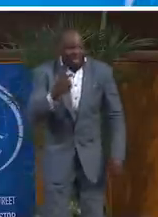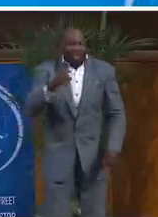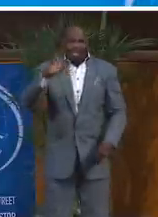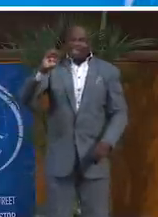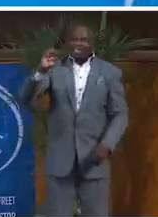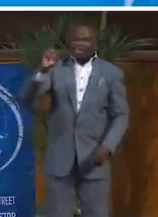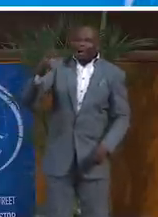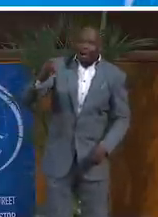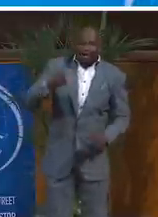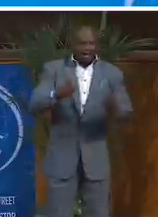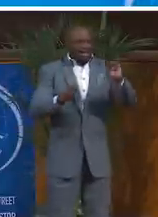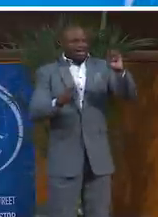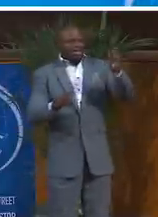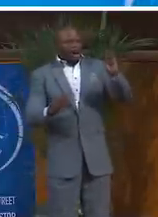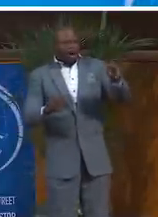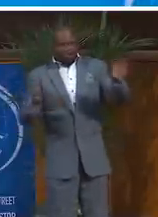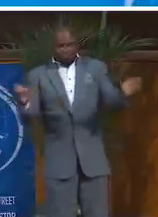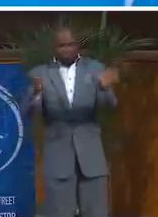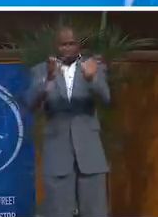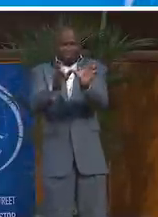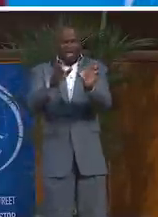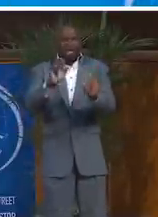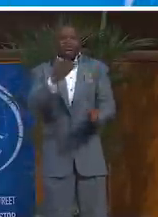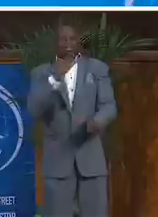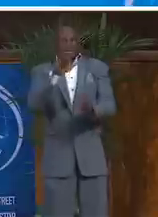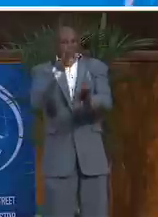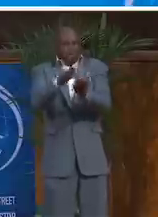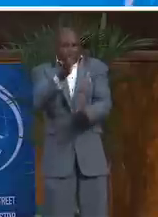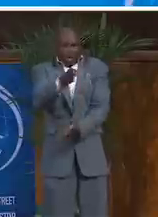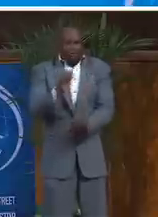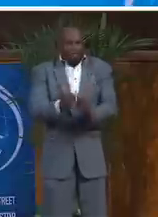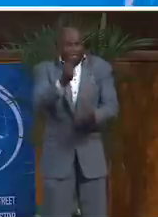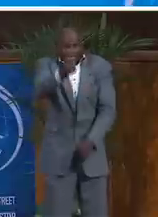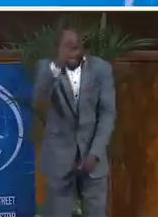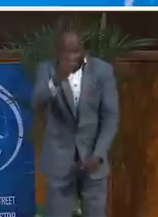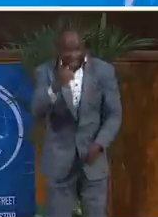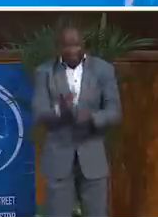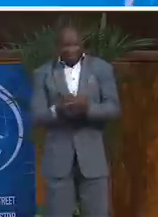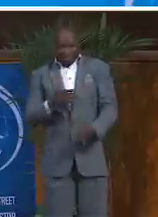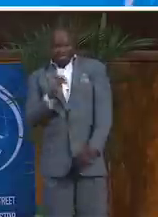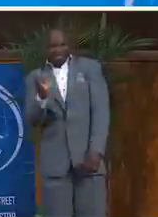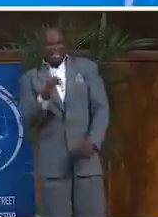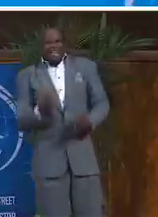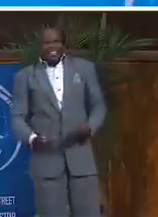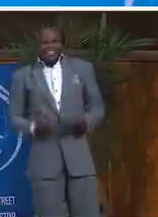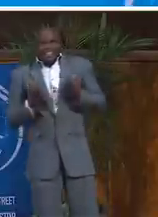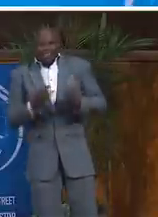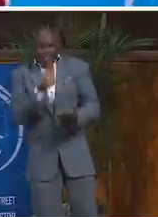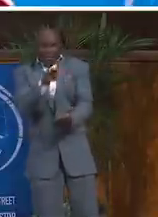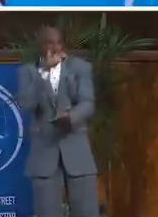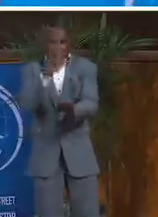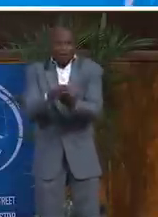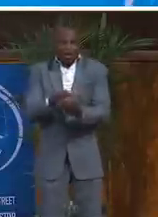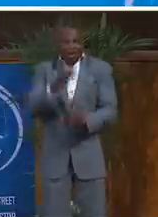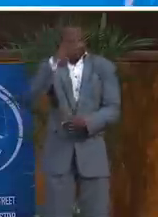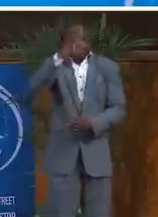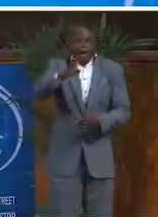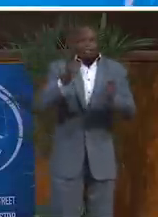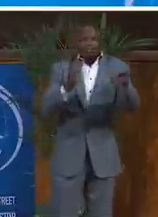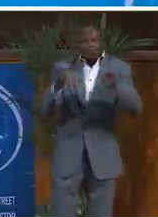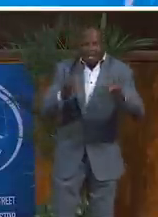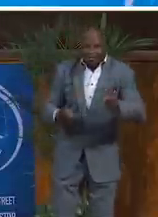two Greek words right next to each other and you being stuck in the middle. I want you to understand what it's like to live stuck in the middle of God's